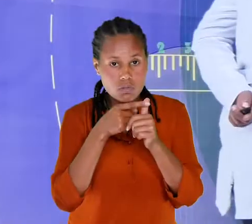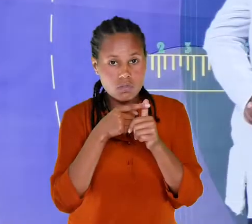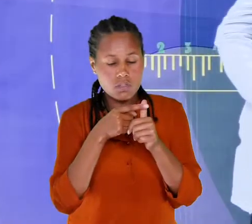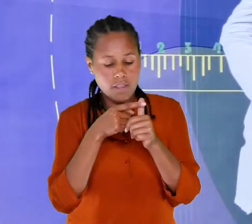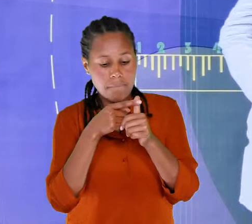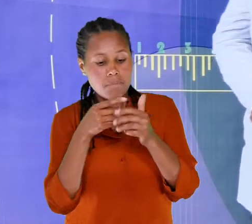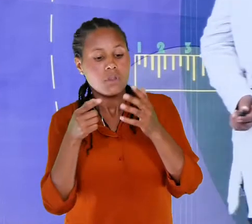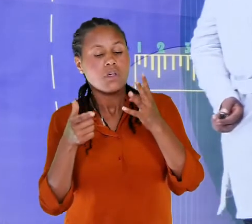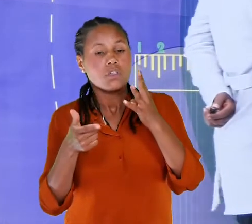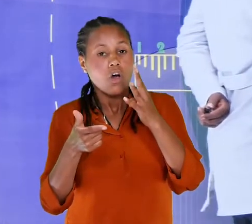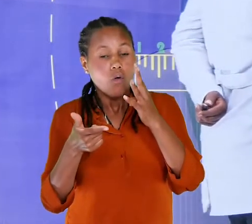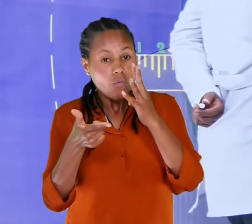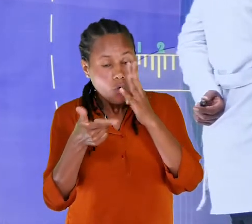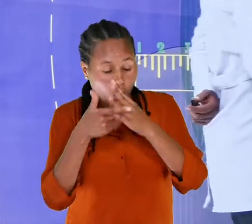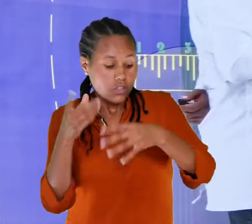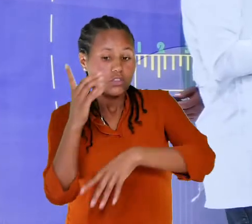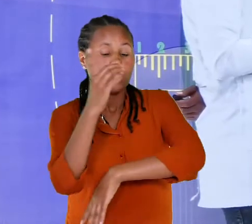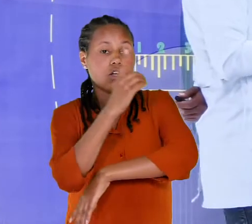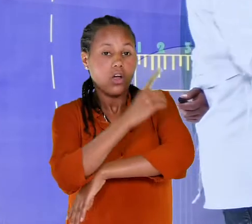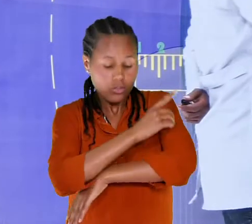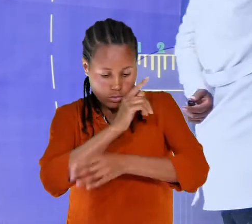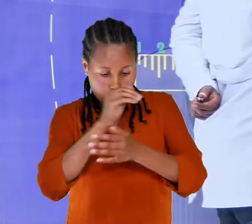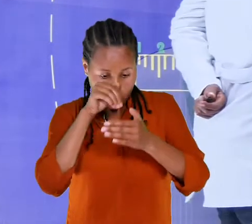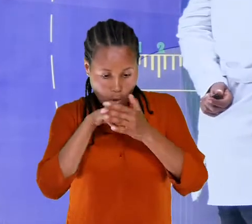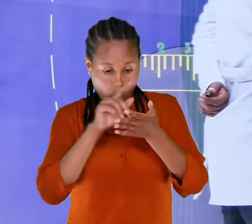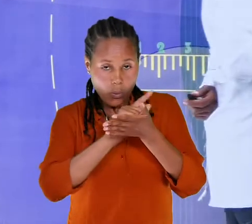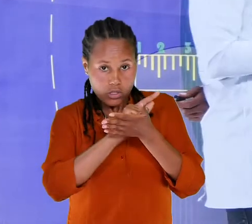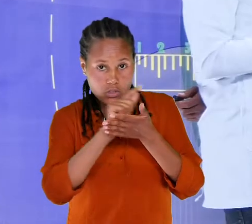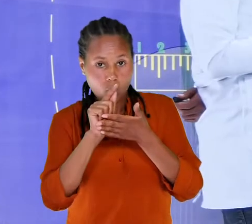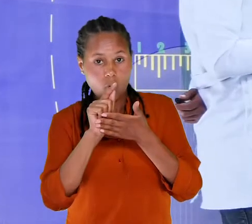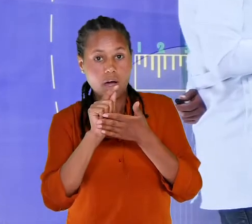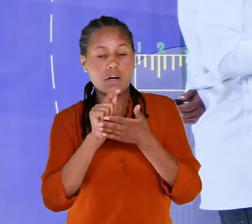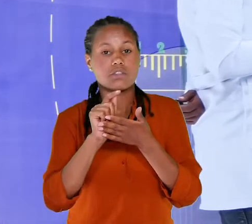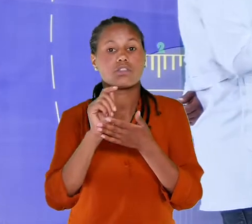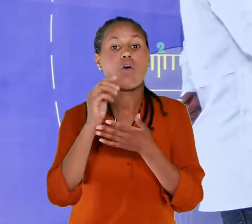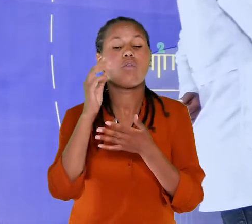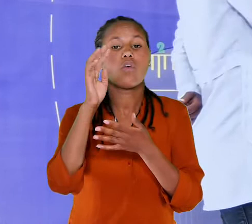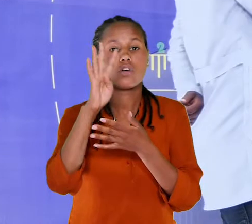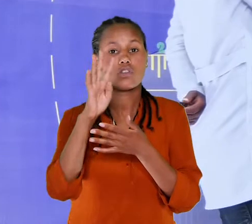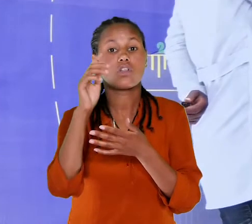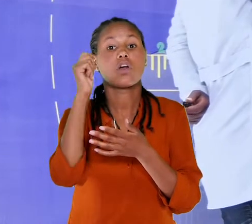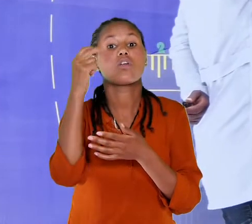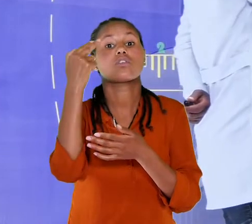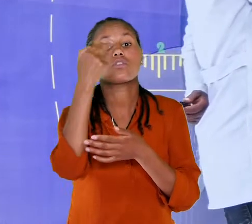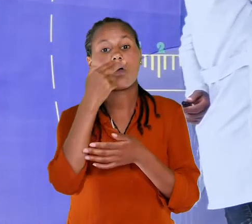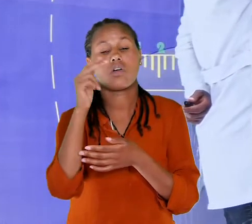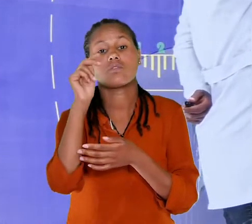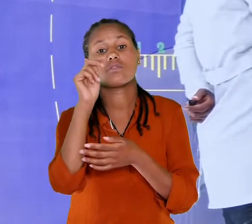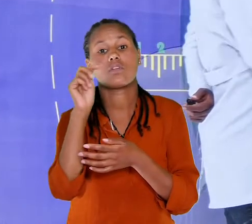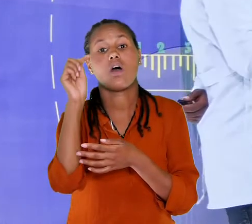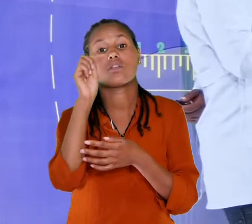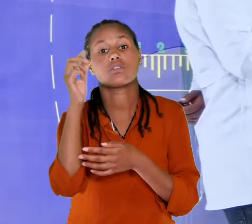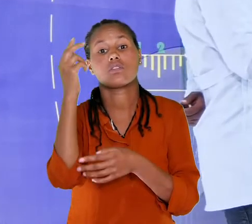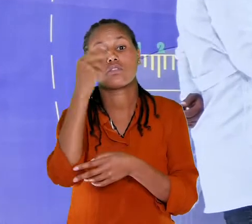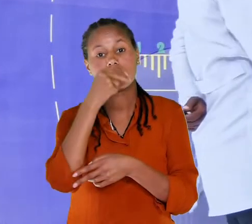The fourth day of the week is Thursday. Just we are putting in their